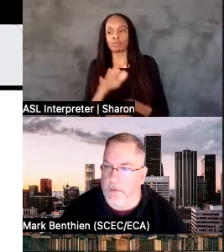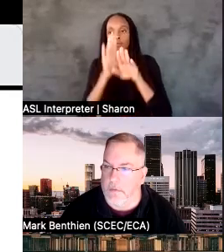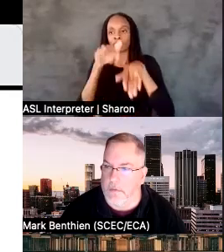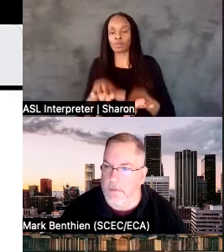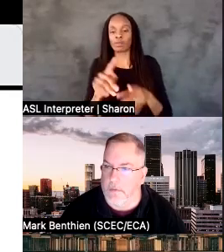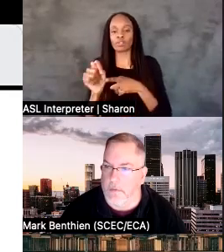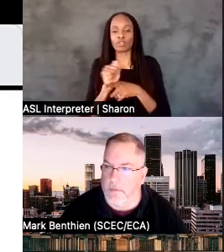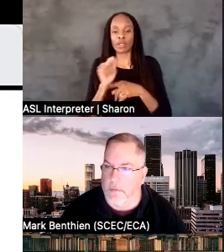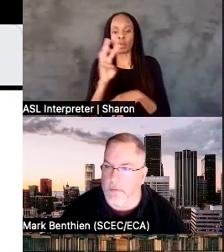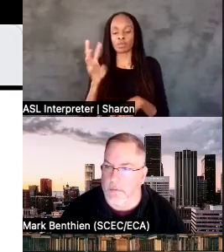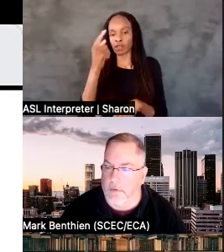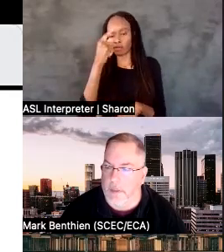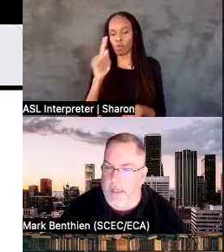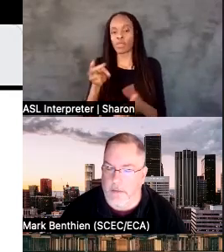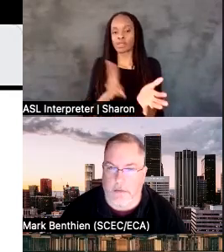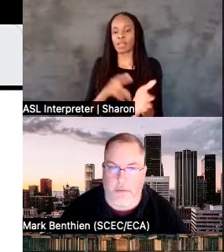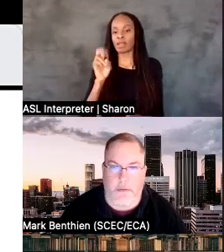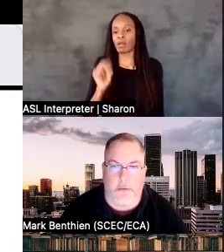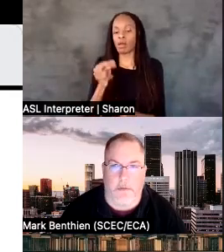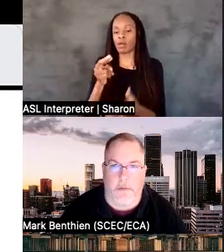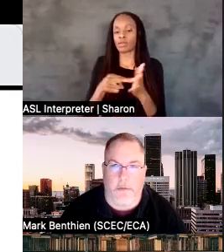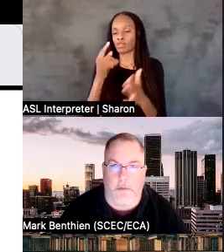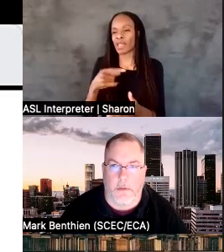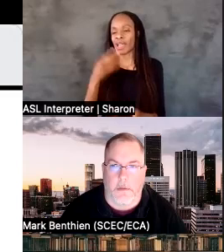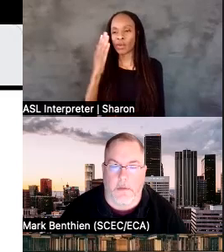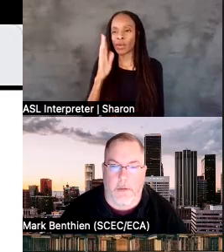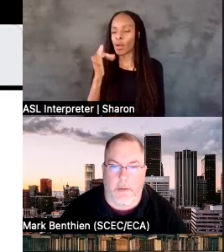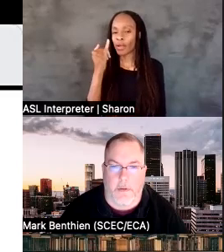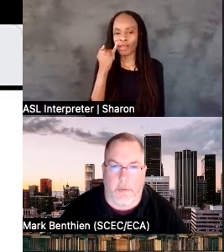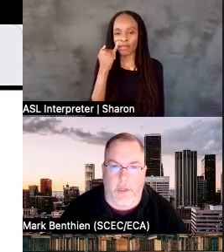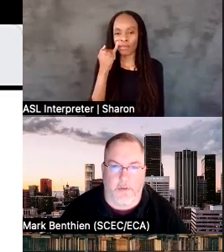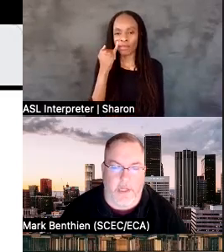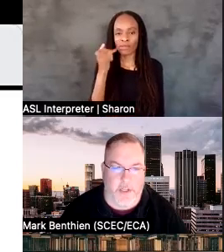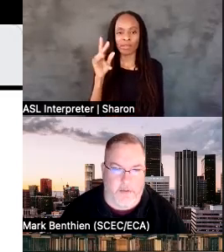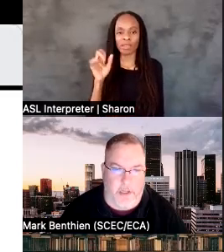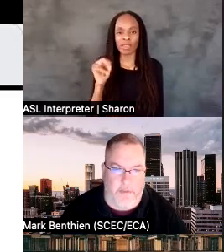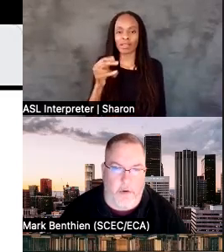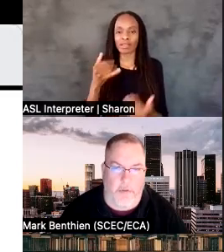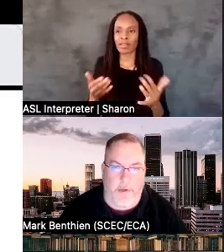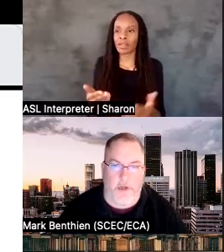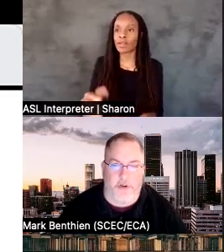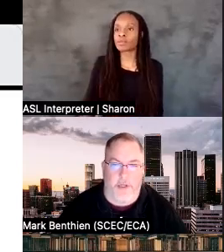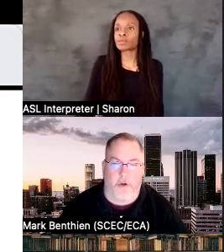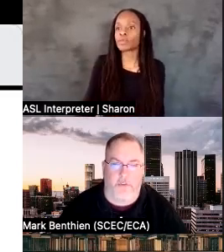website for the sign on for registration for that. I don't know if Ken Kondo is still on the line. We also mentioned it's on